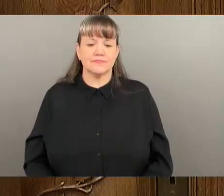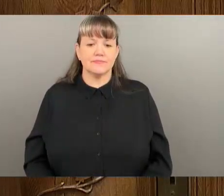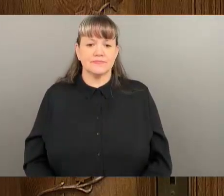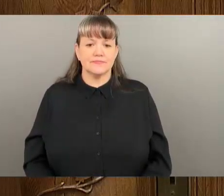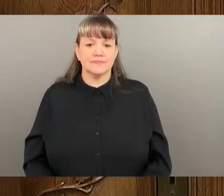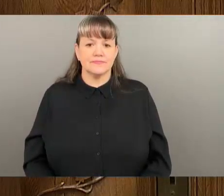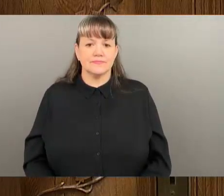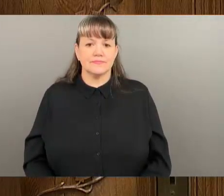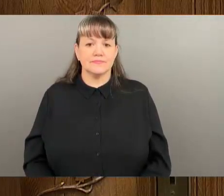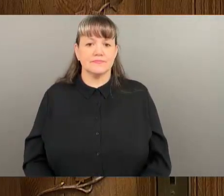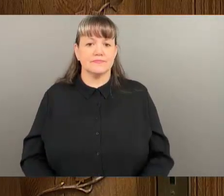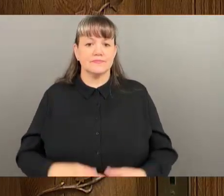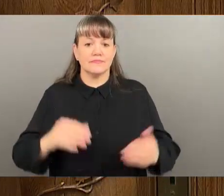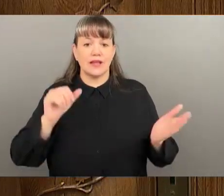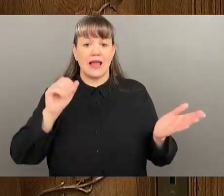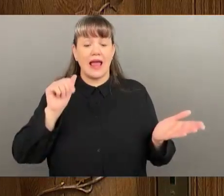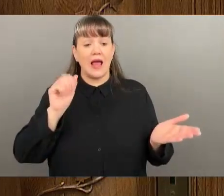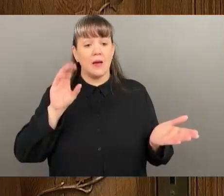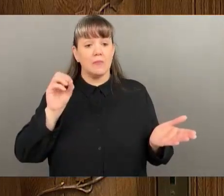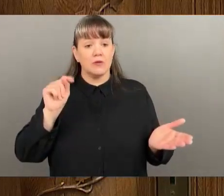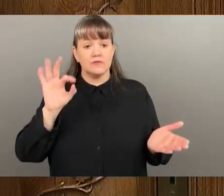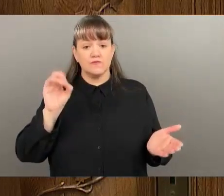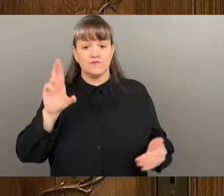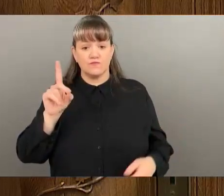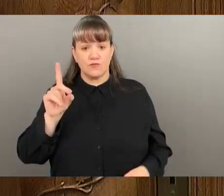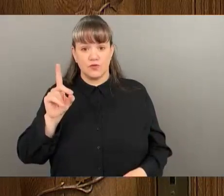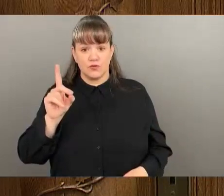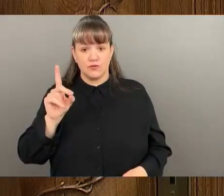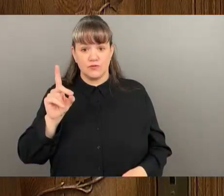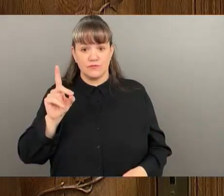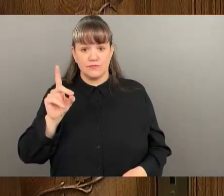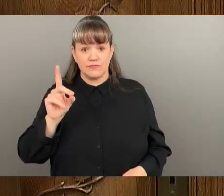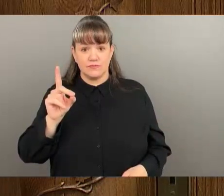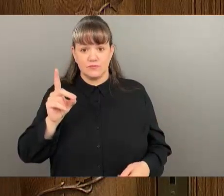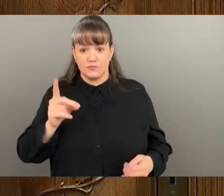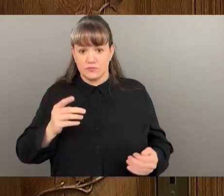Sorry. Abbotsford West. Nope.